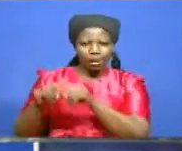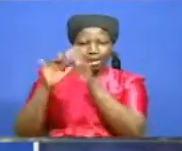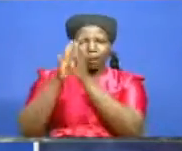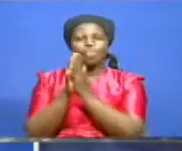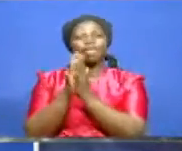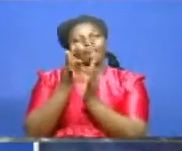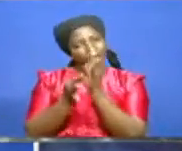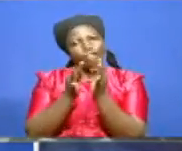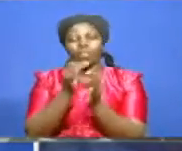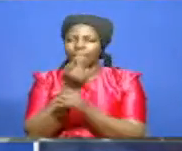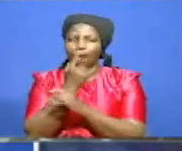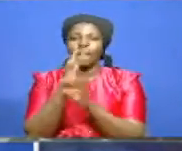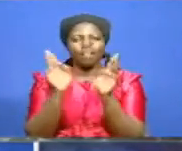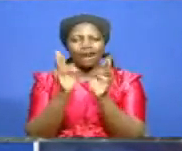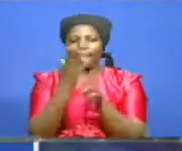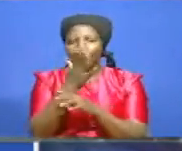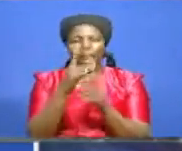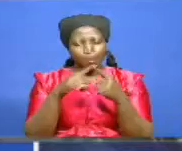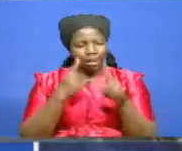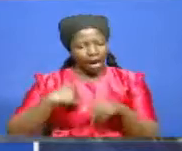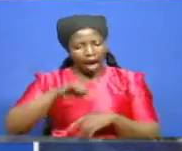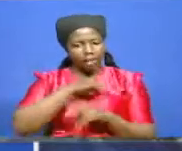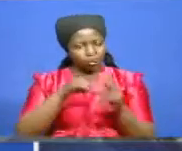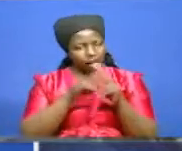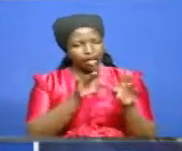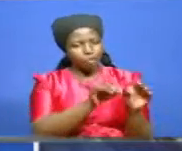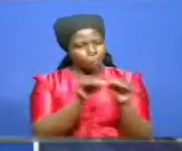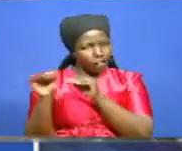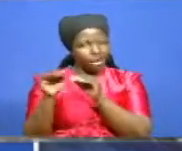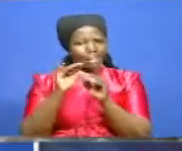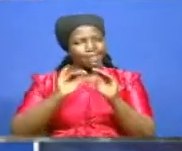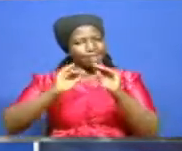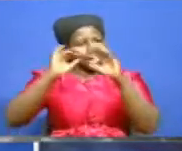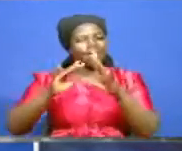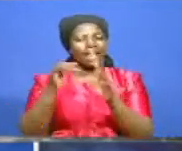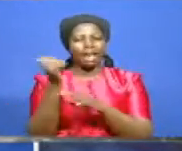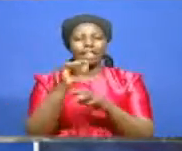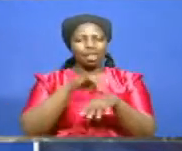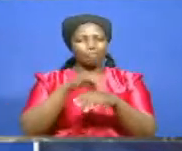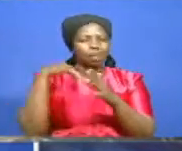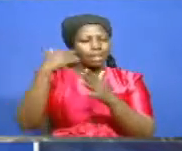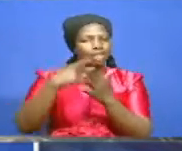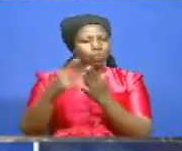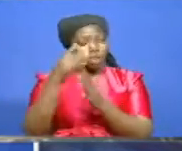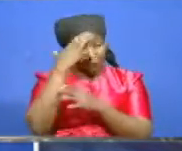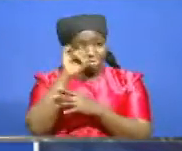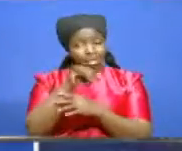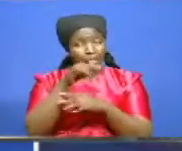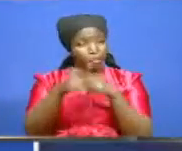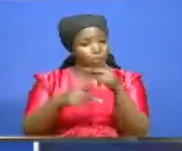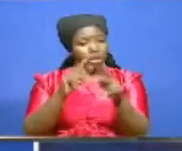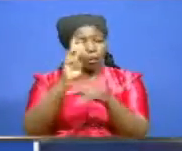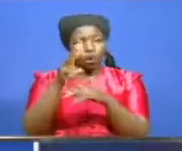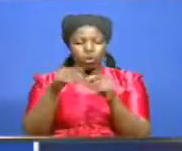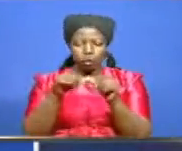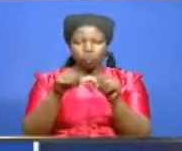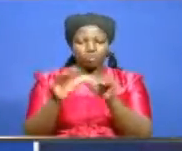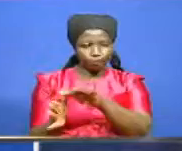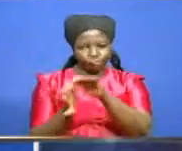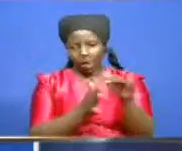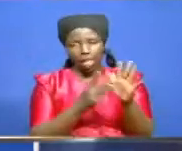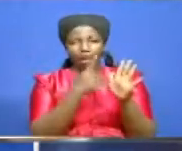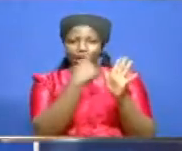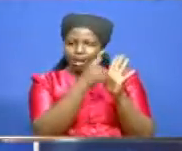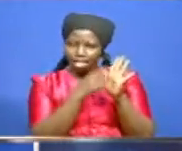vaccines, but we shall start transporting them anytime next week because this process is going to go on. The marking of